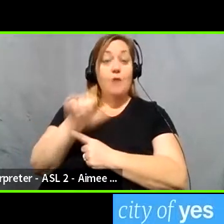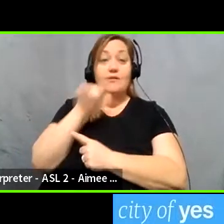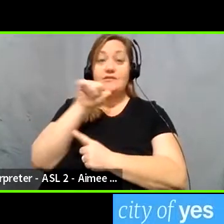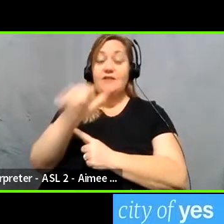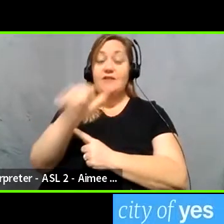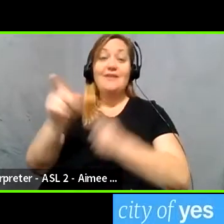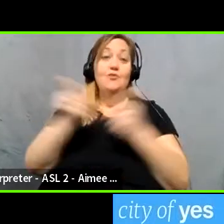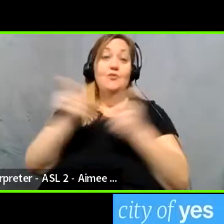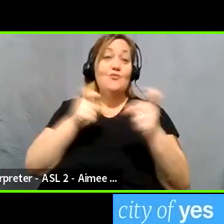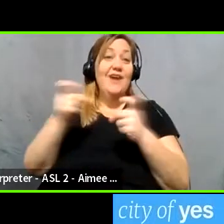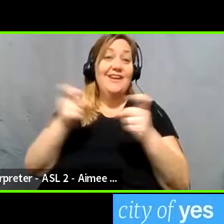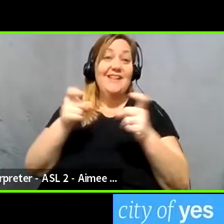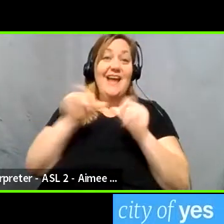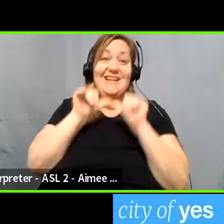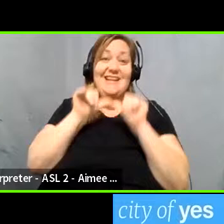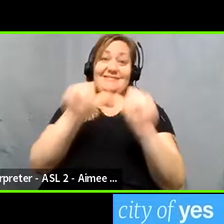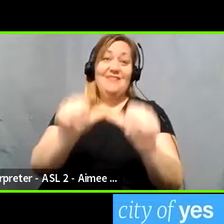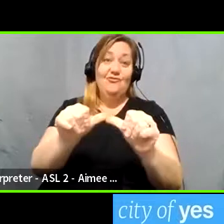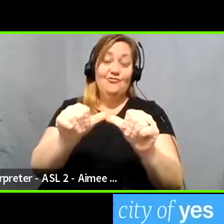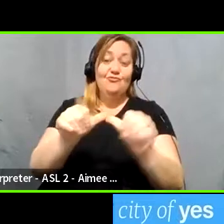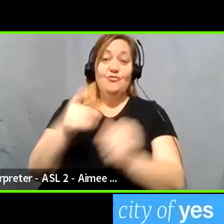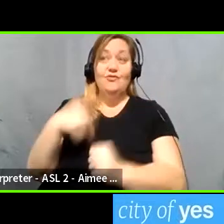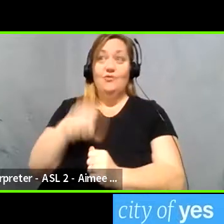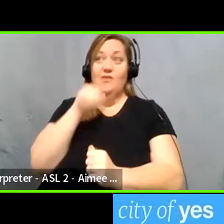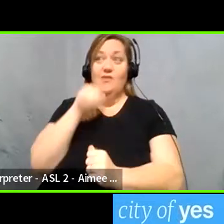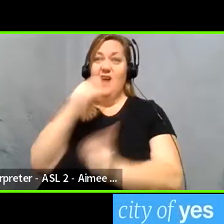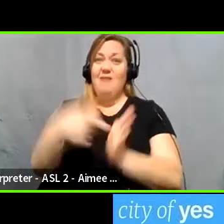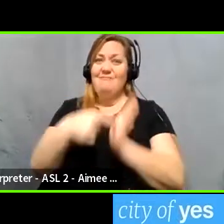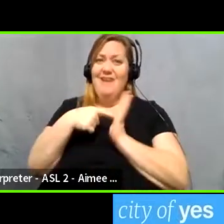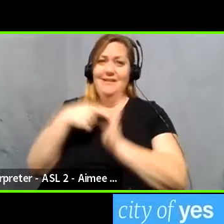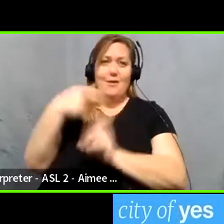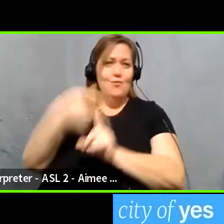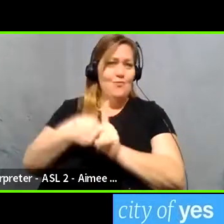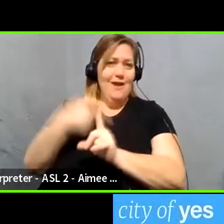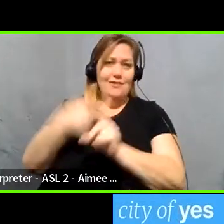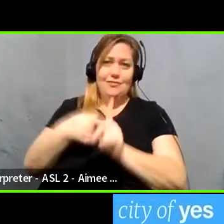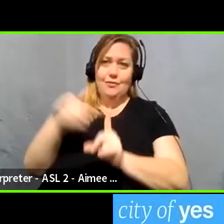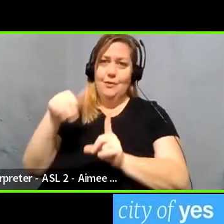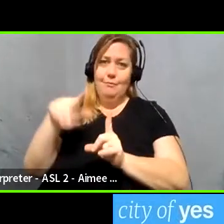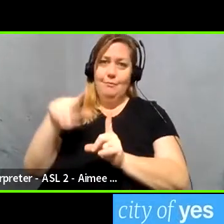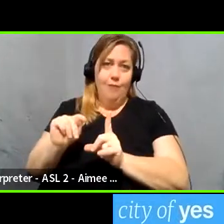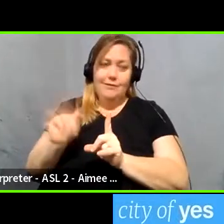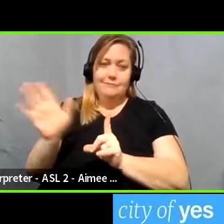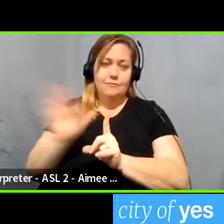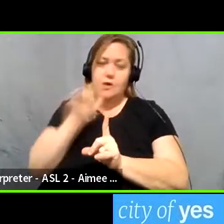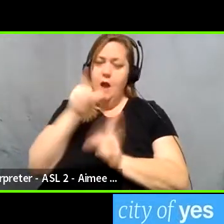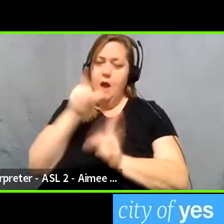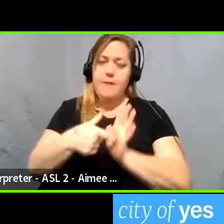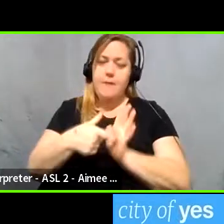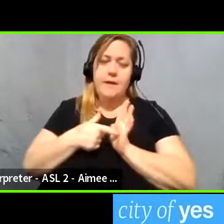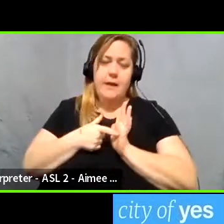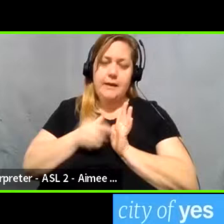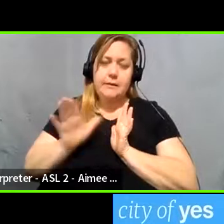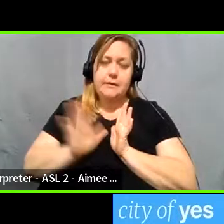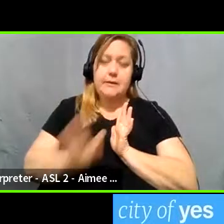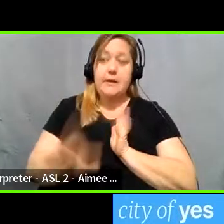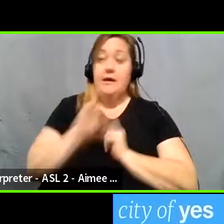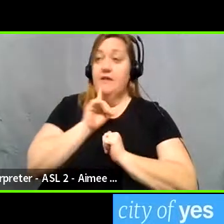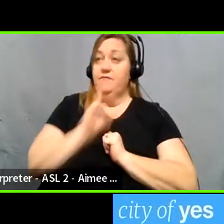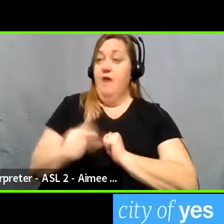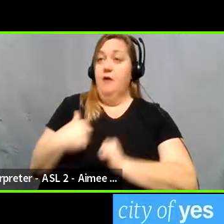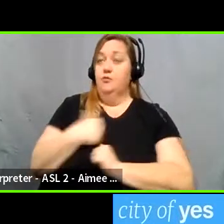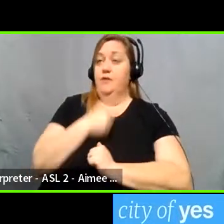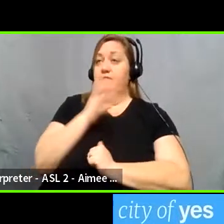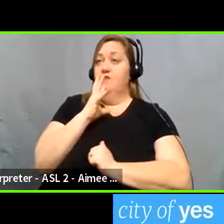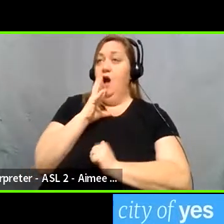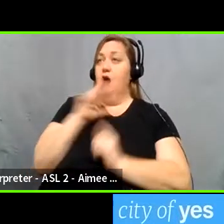it's not like we are mandating rental apartments with these zoning changes, not by a long shot. In fact, you we've